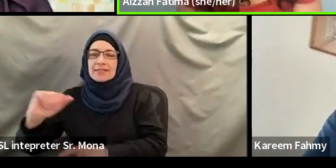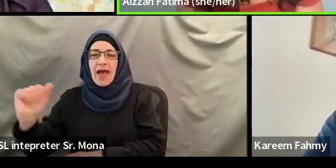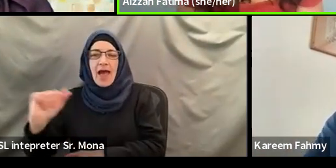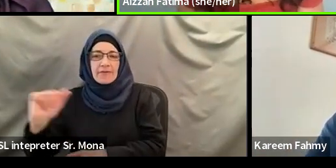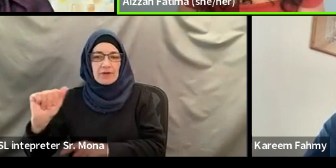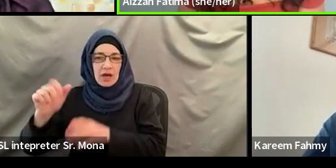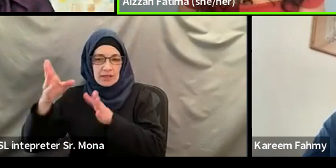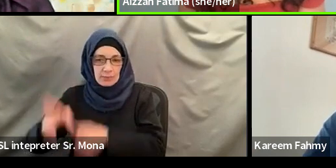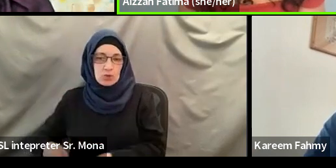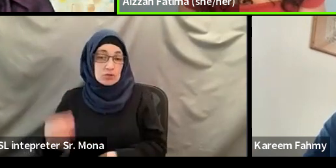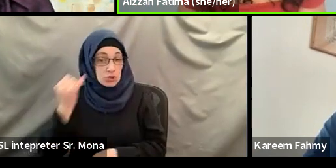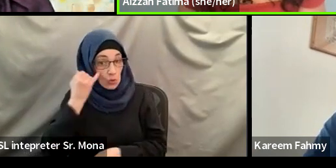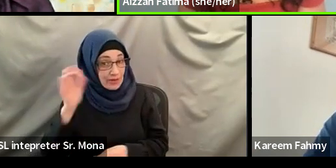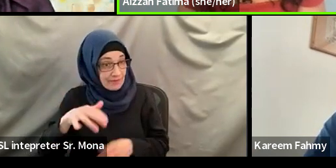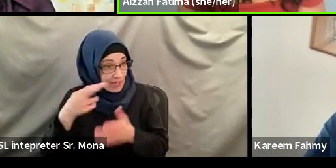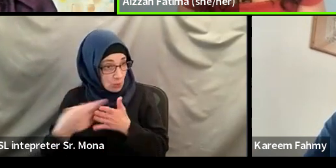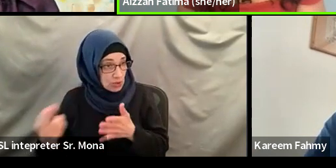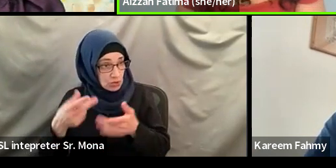would be great.